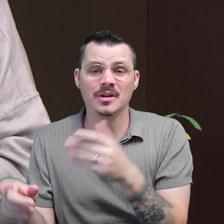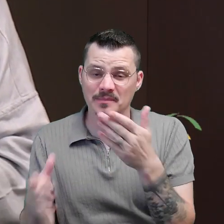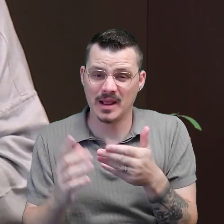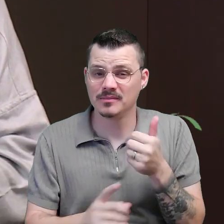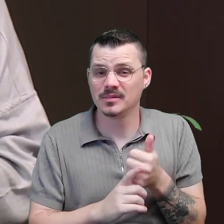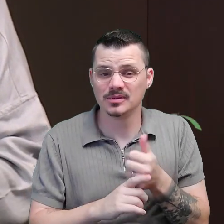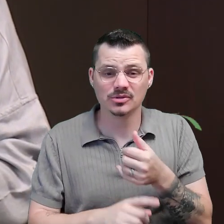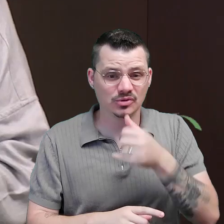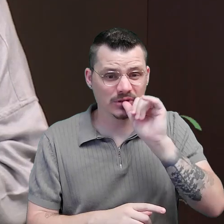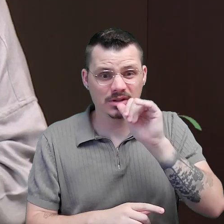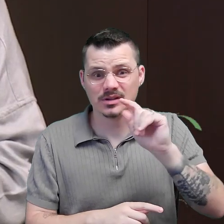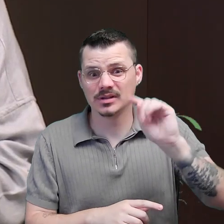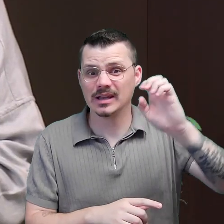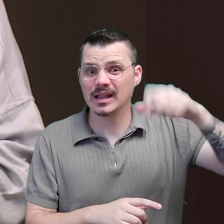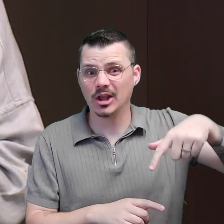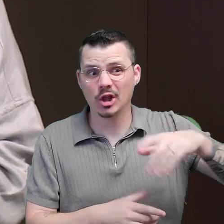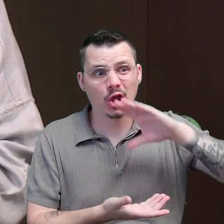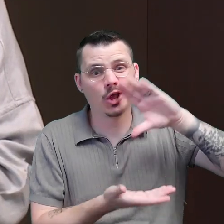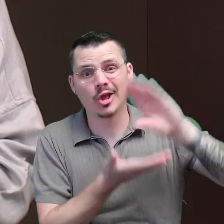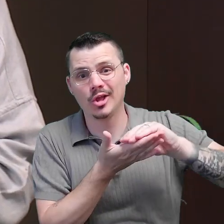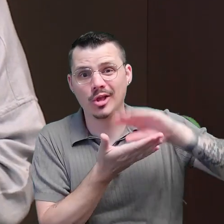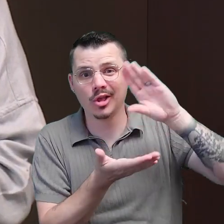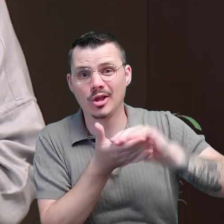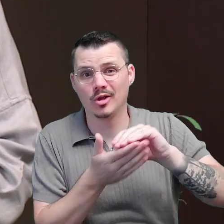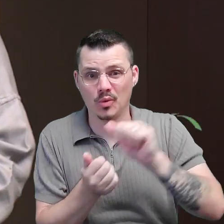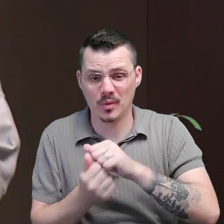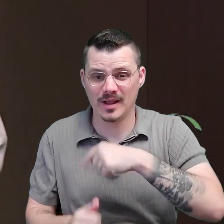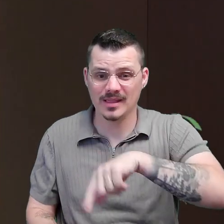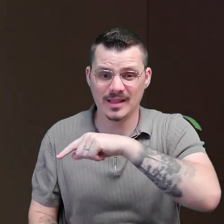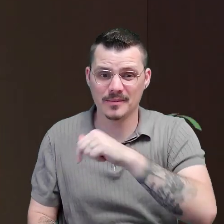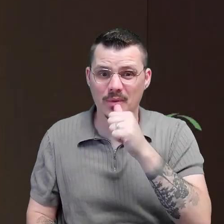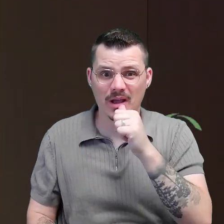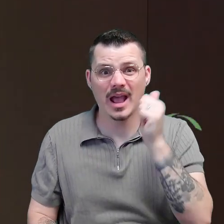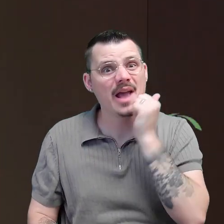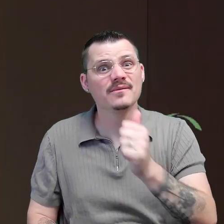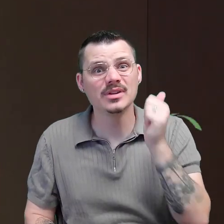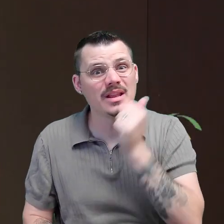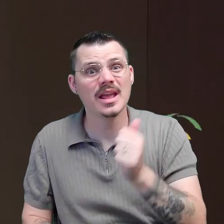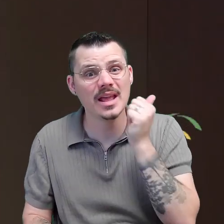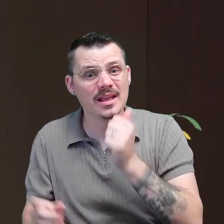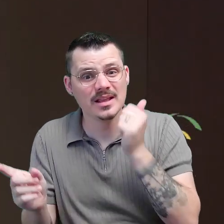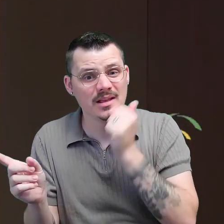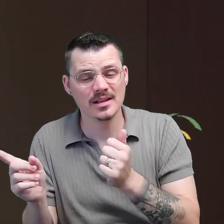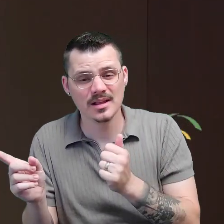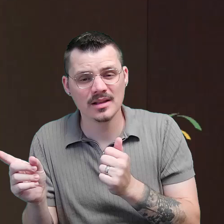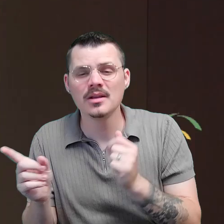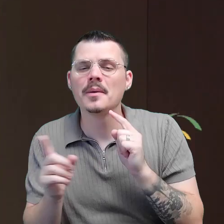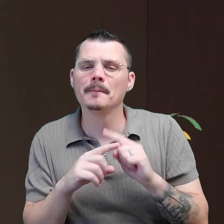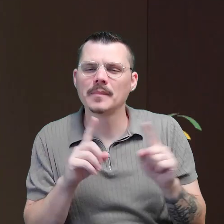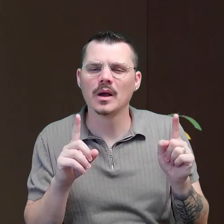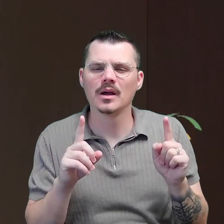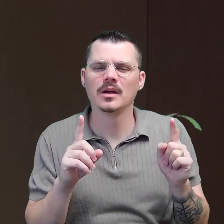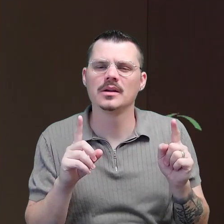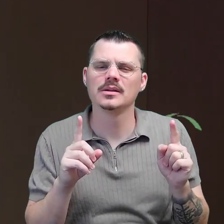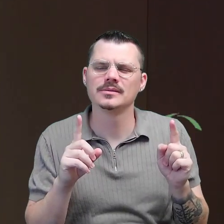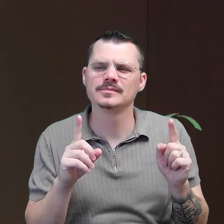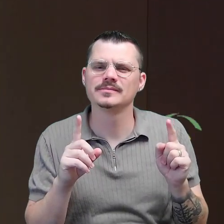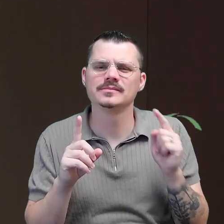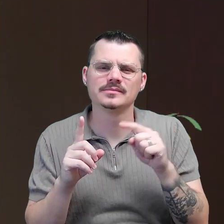may be drinking a quart of tequila with those people every day of the week, but they